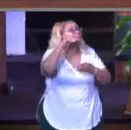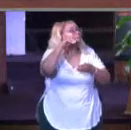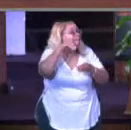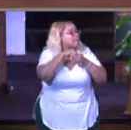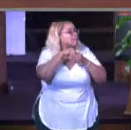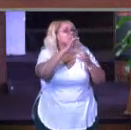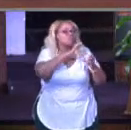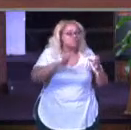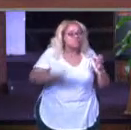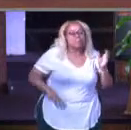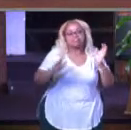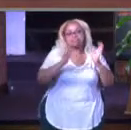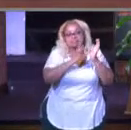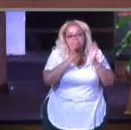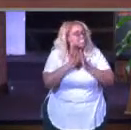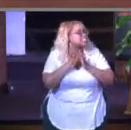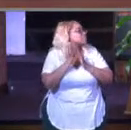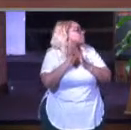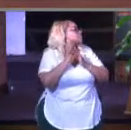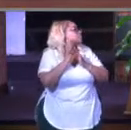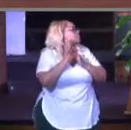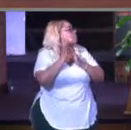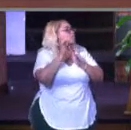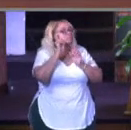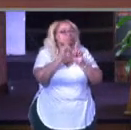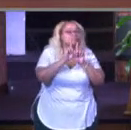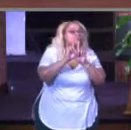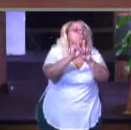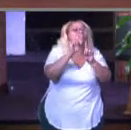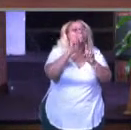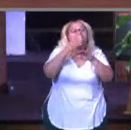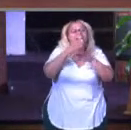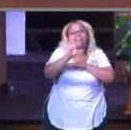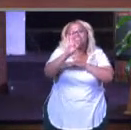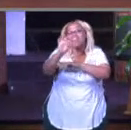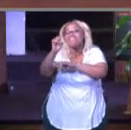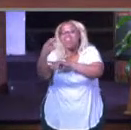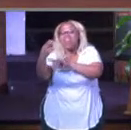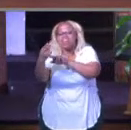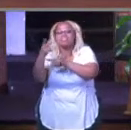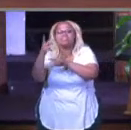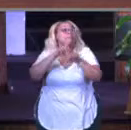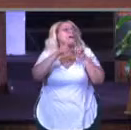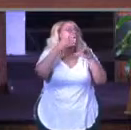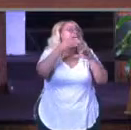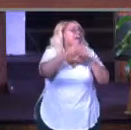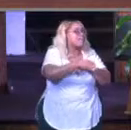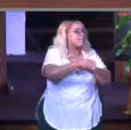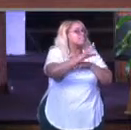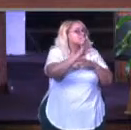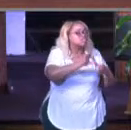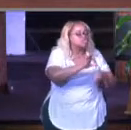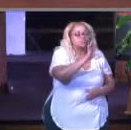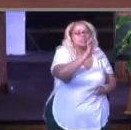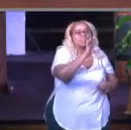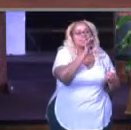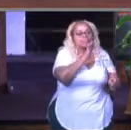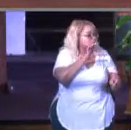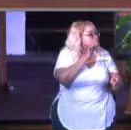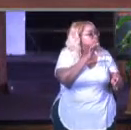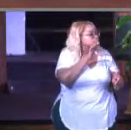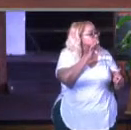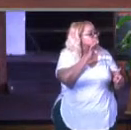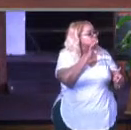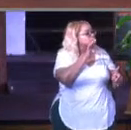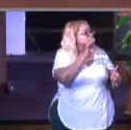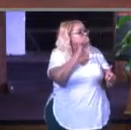in Christ Jesus, who walk not after the flesh, but after the spirit. Well,